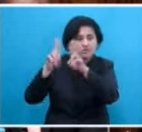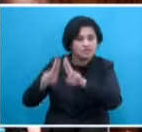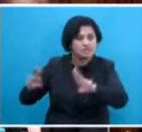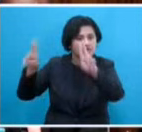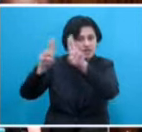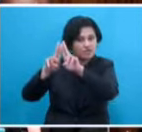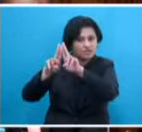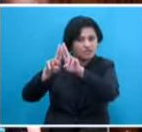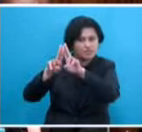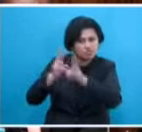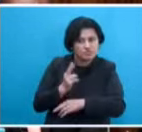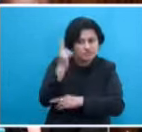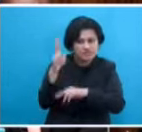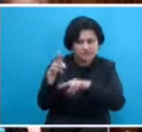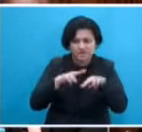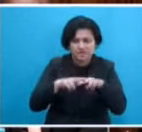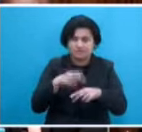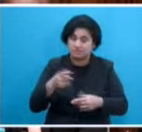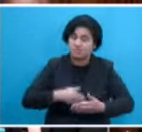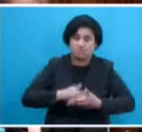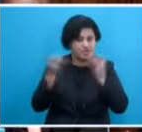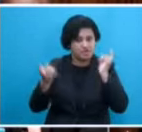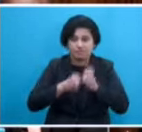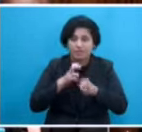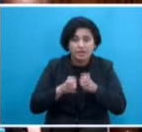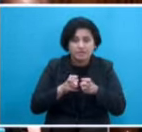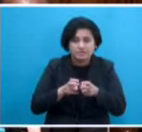these institutions are independent of the government.